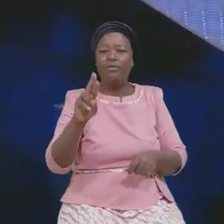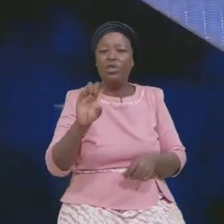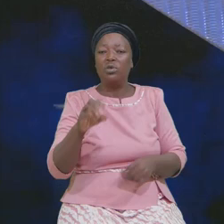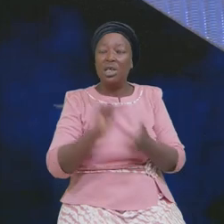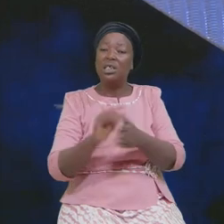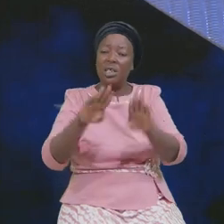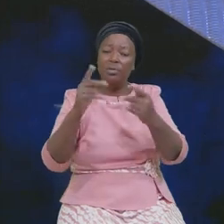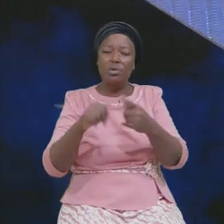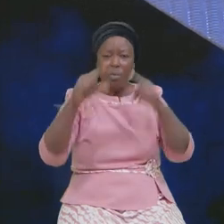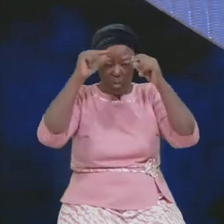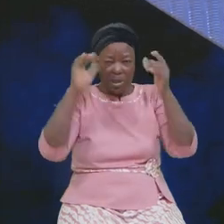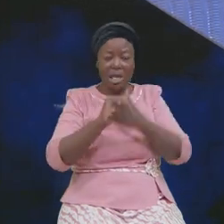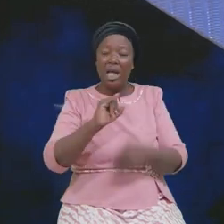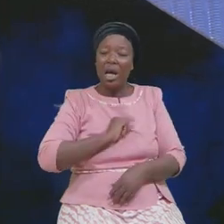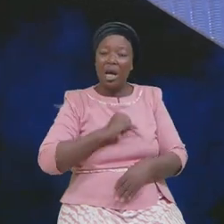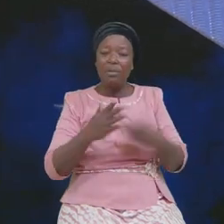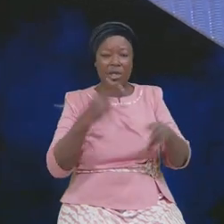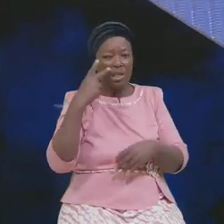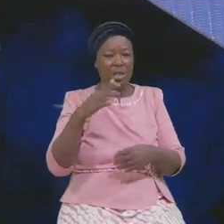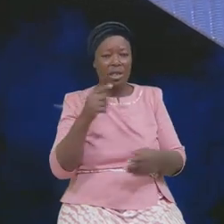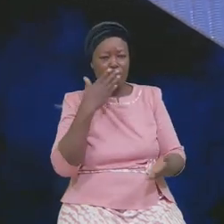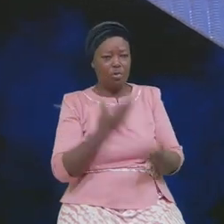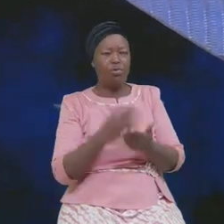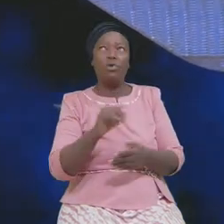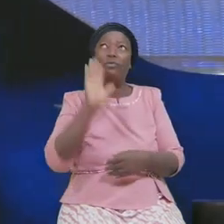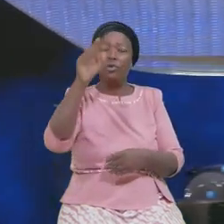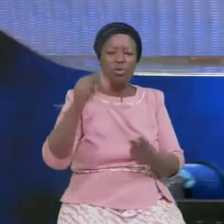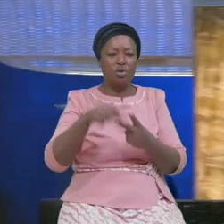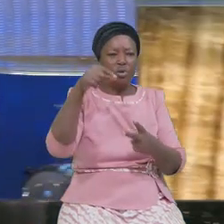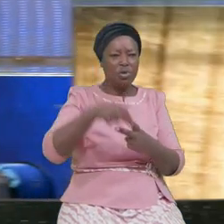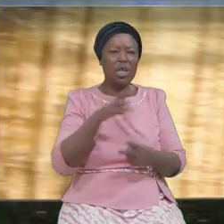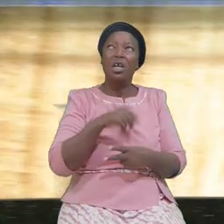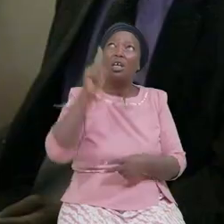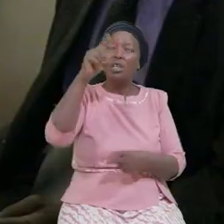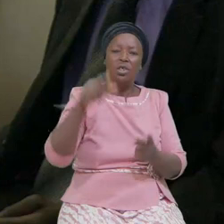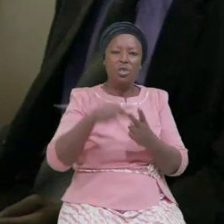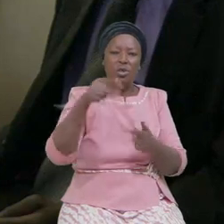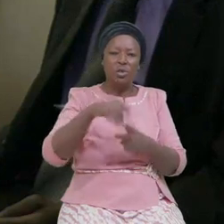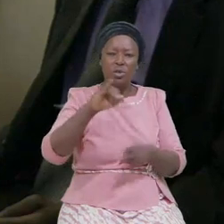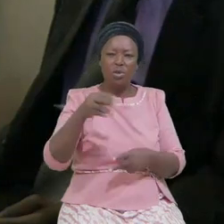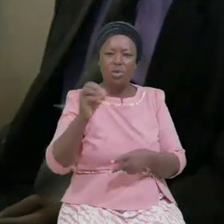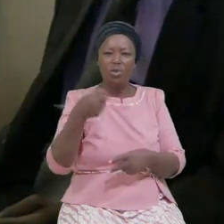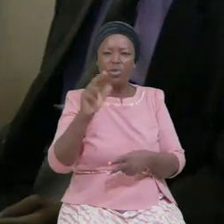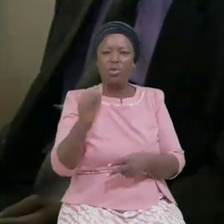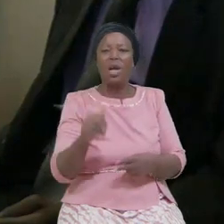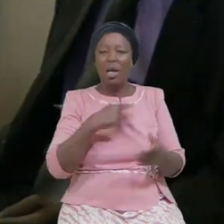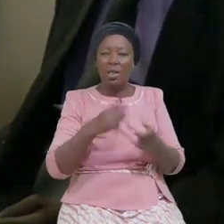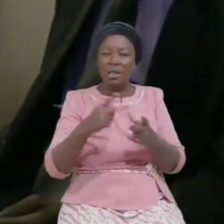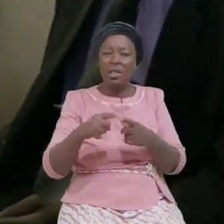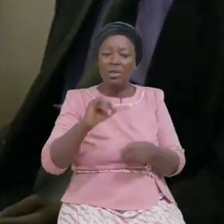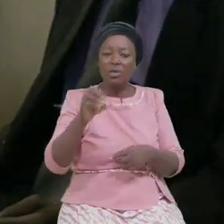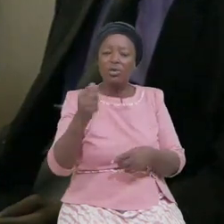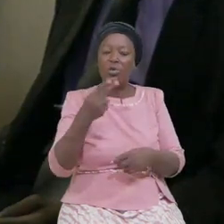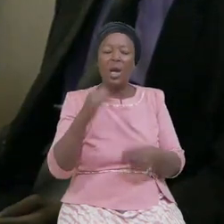I may see the good of thy chosen. He chose Joshua, and then Joshua had all the